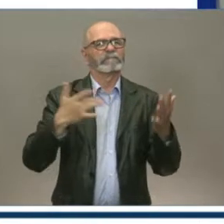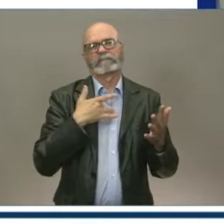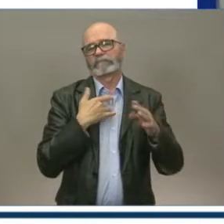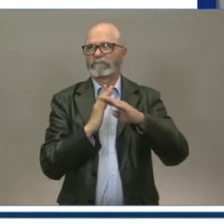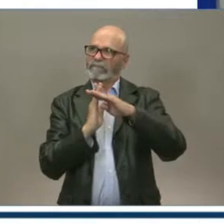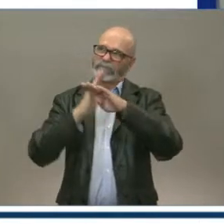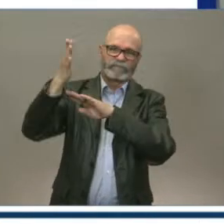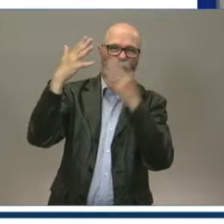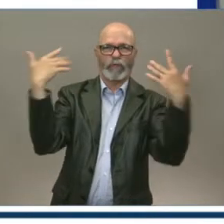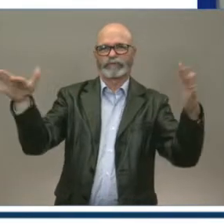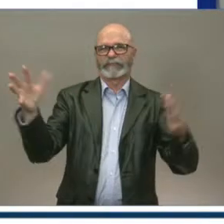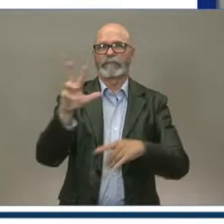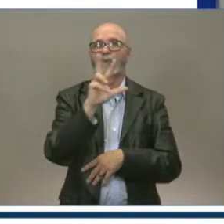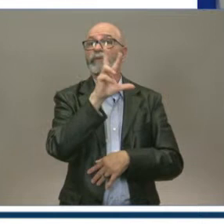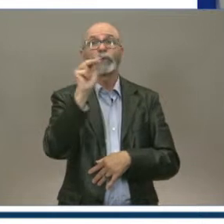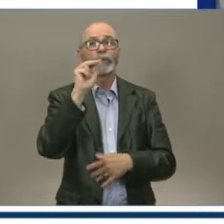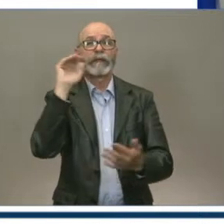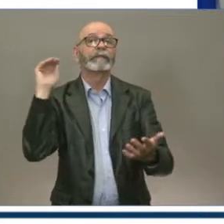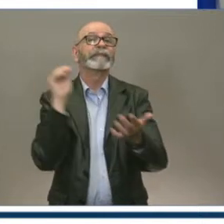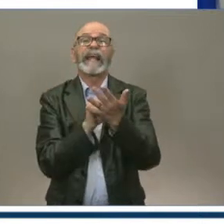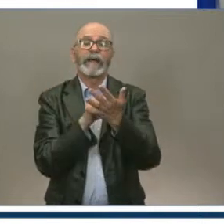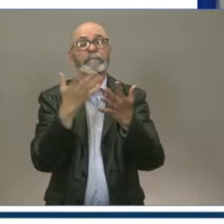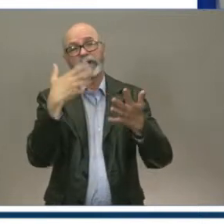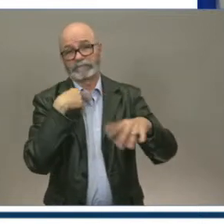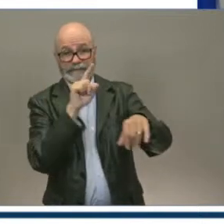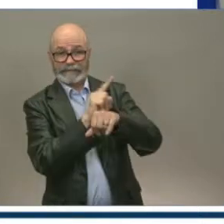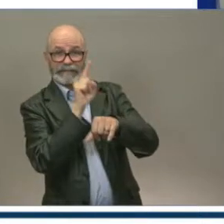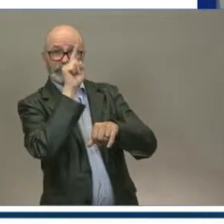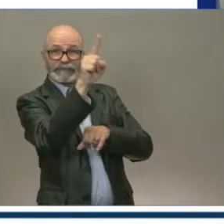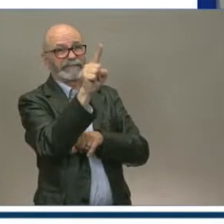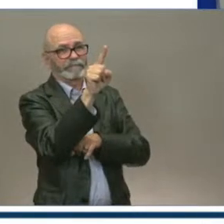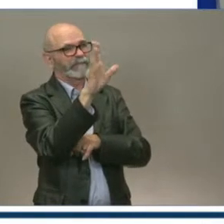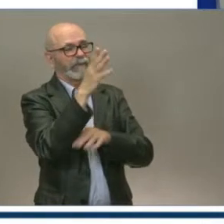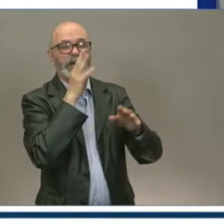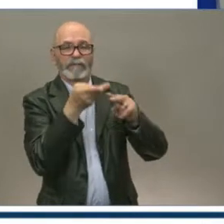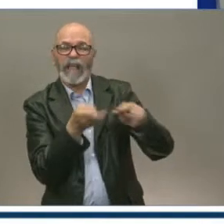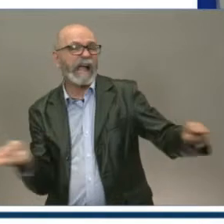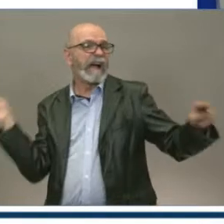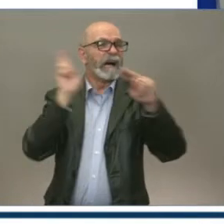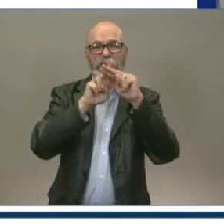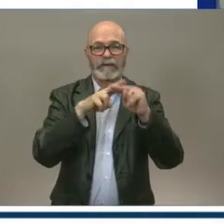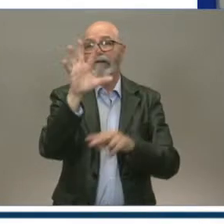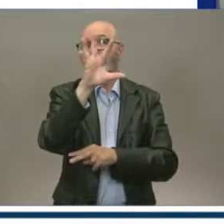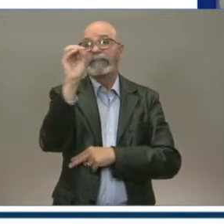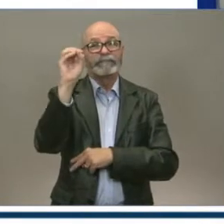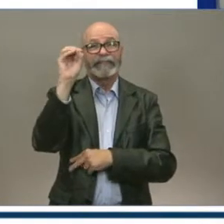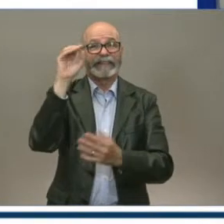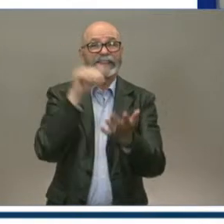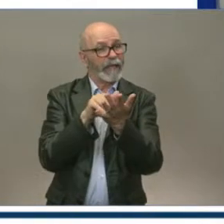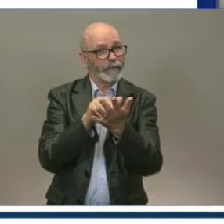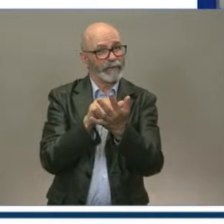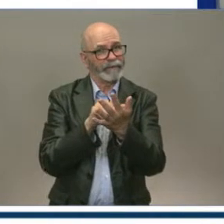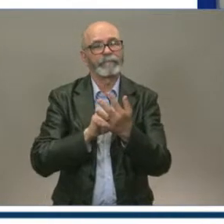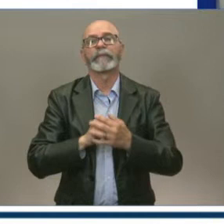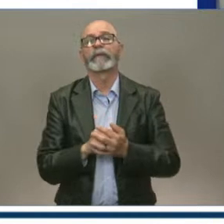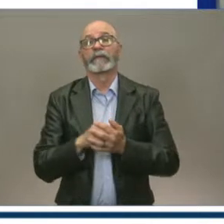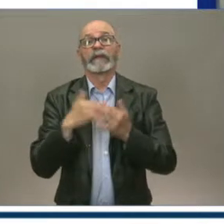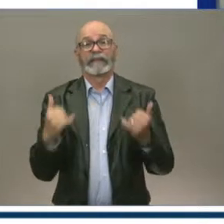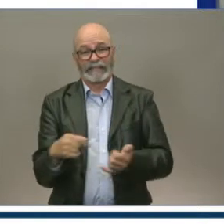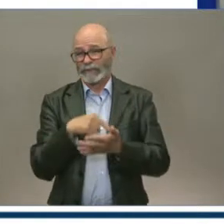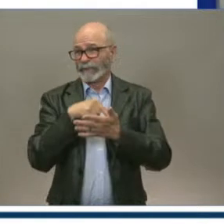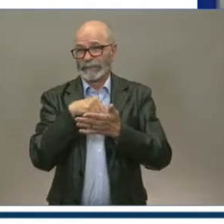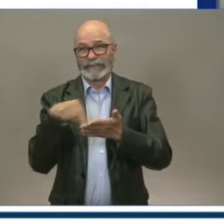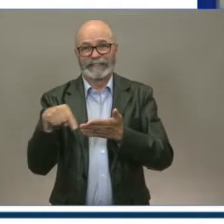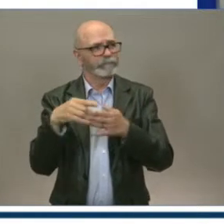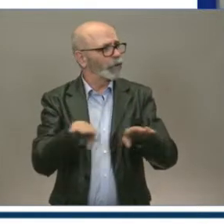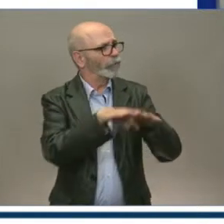administer 50,000 doses. In fact, there are still openings in some areas next week. That's why we're opening to the